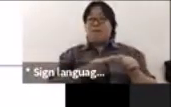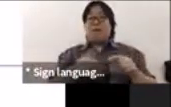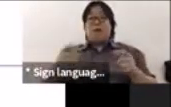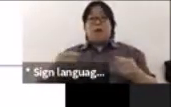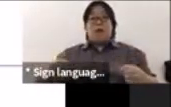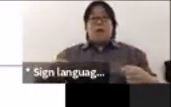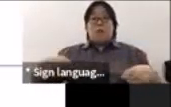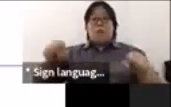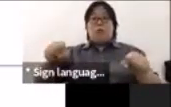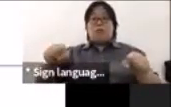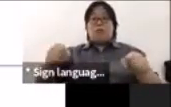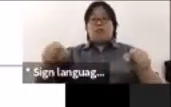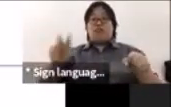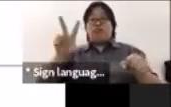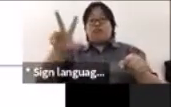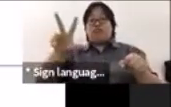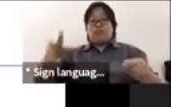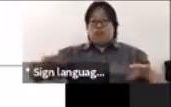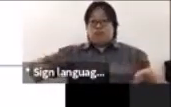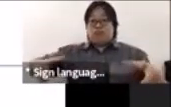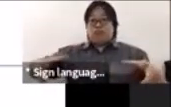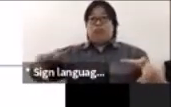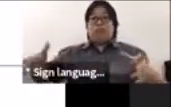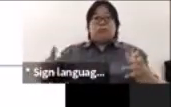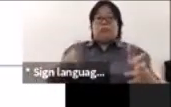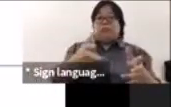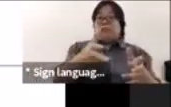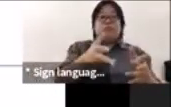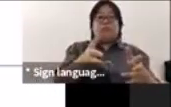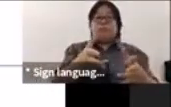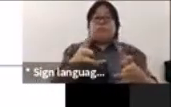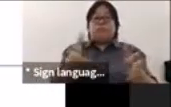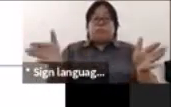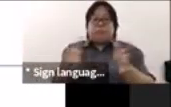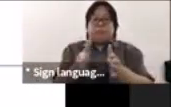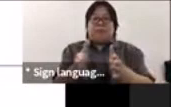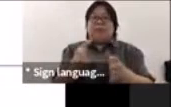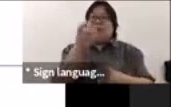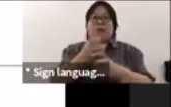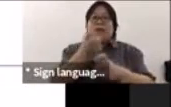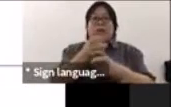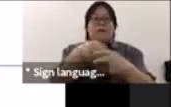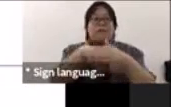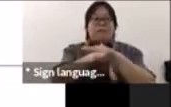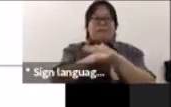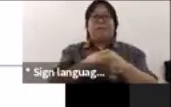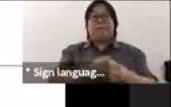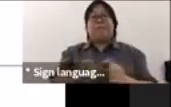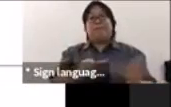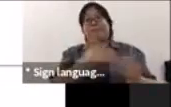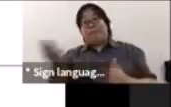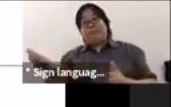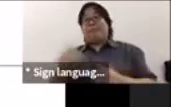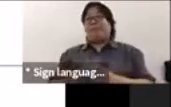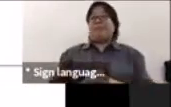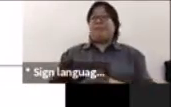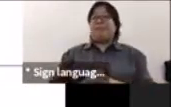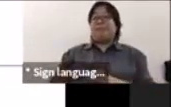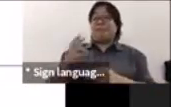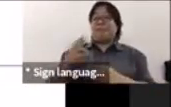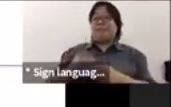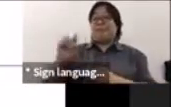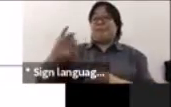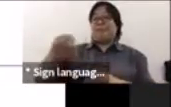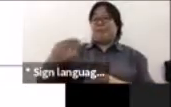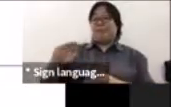narrow for the three-wheel motorbike, so it's hard for her to get in. And another one say that when I went